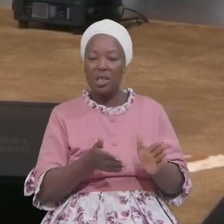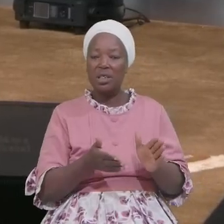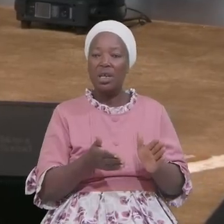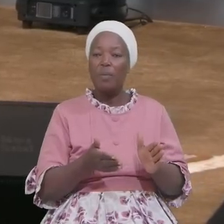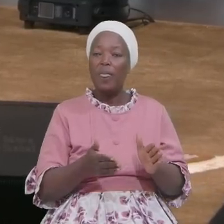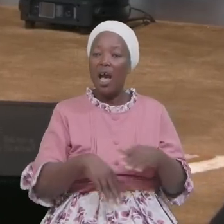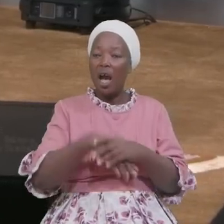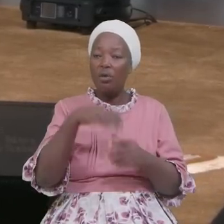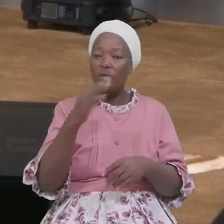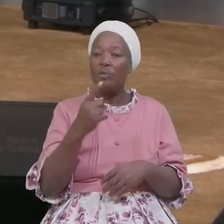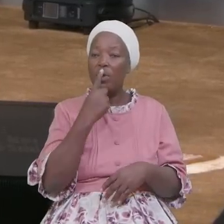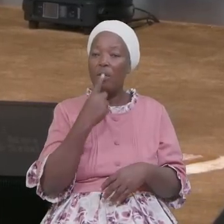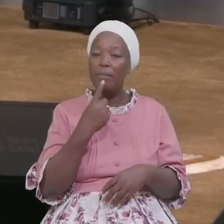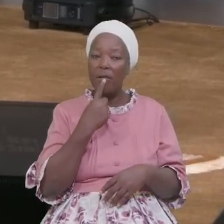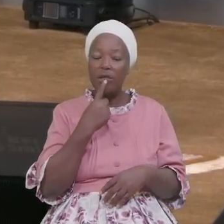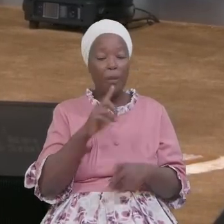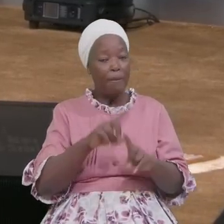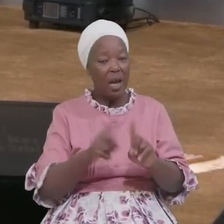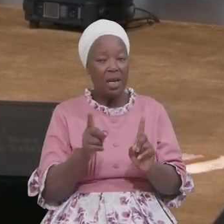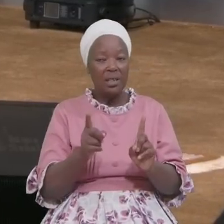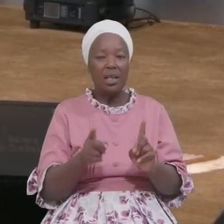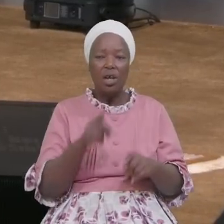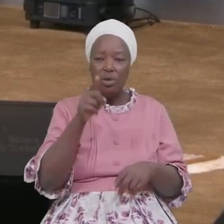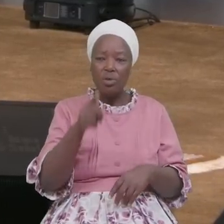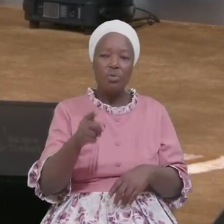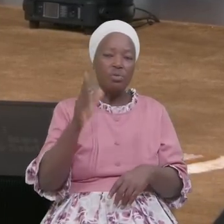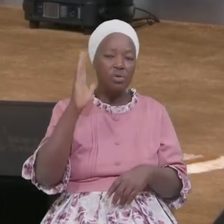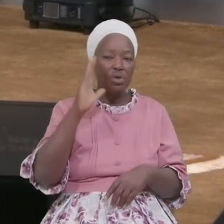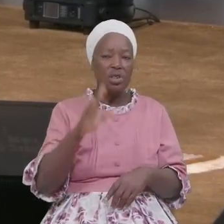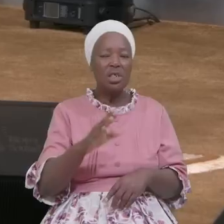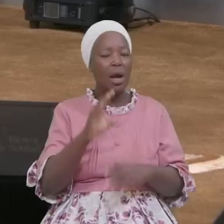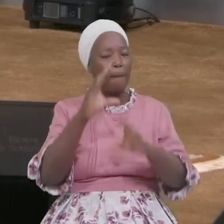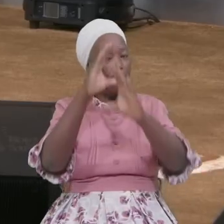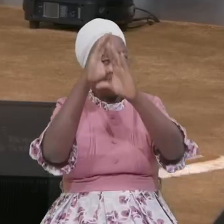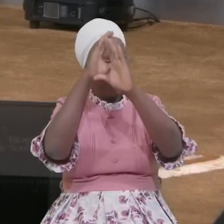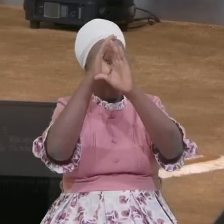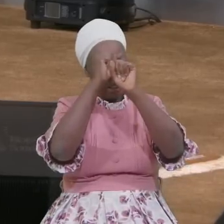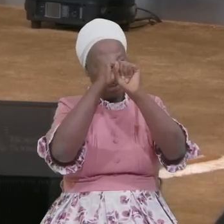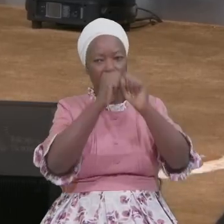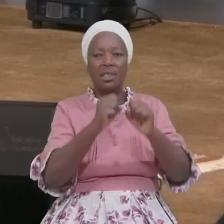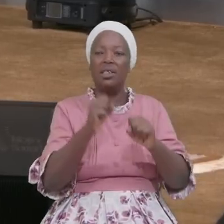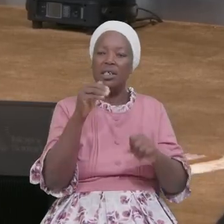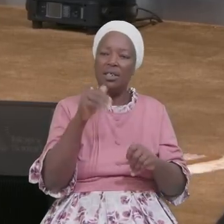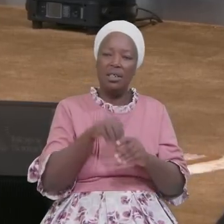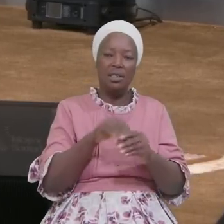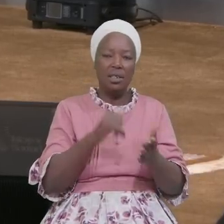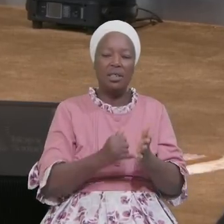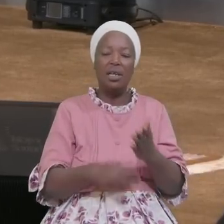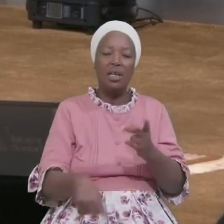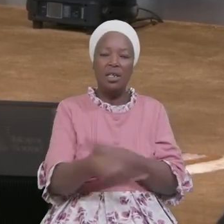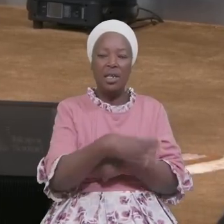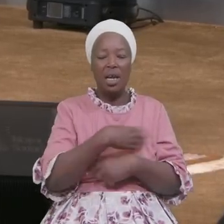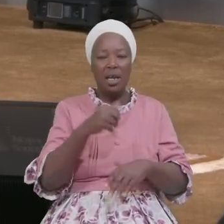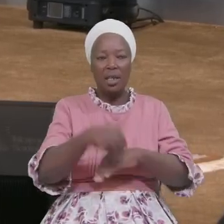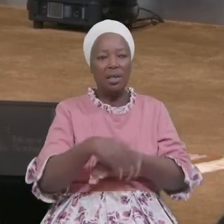out of thy mouth, but thou shalt meditate therein day and night,